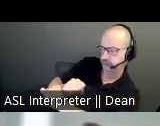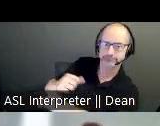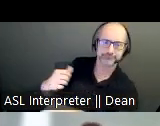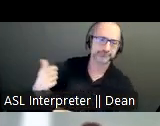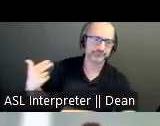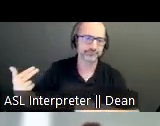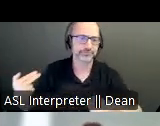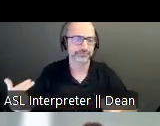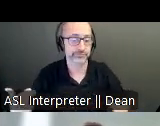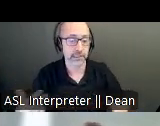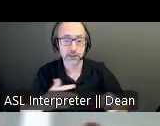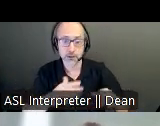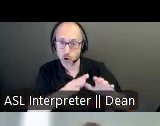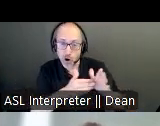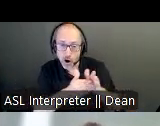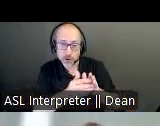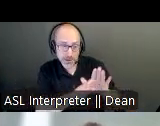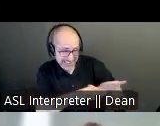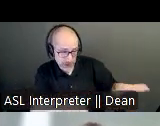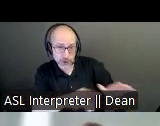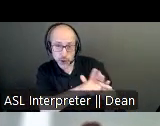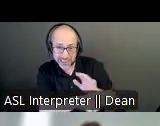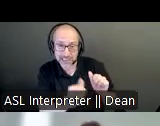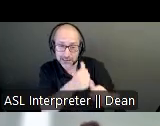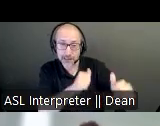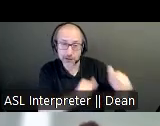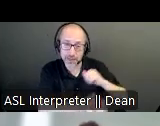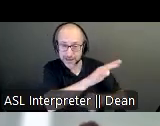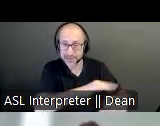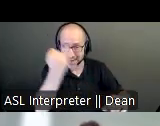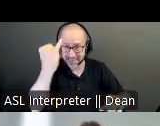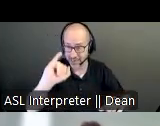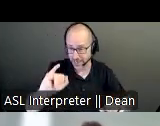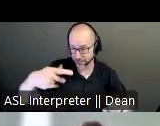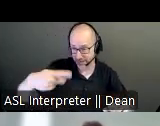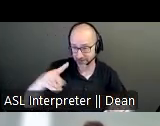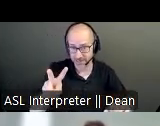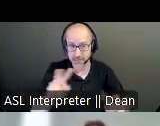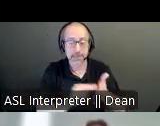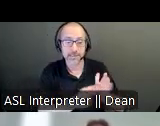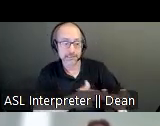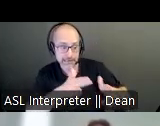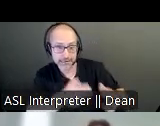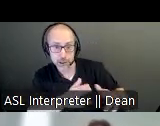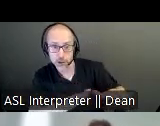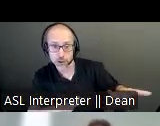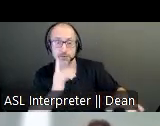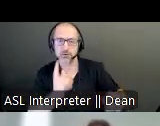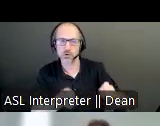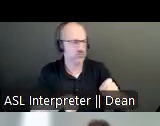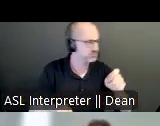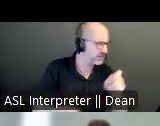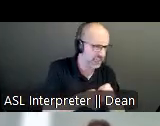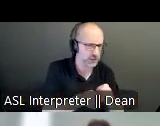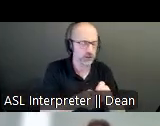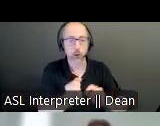are killed in the context of IPV, they're killed by the perpetrator in an act of revenge, a master plan to annihilate the